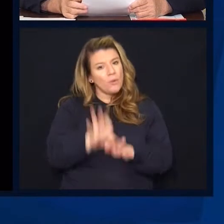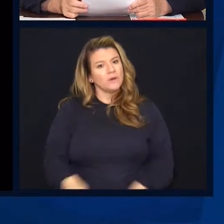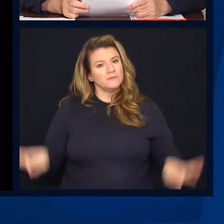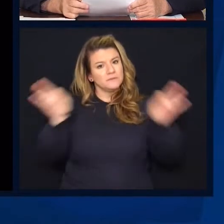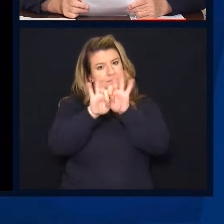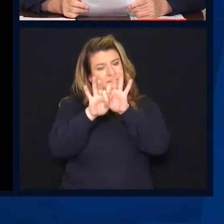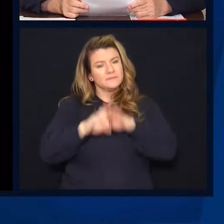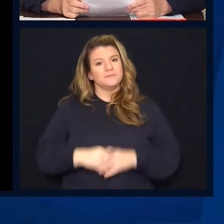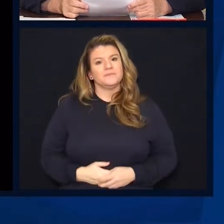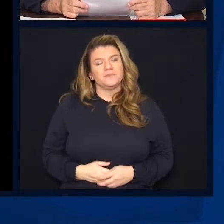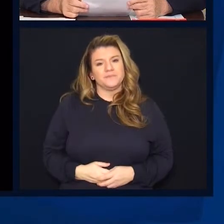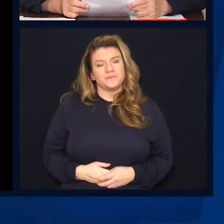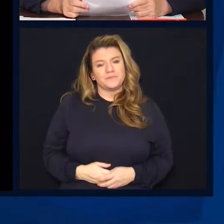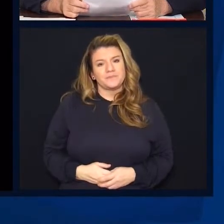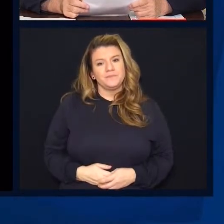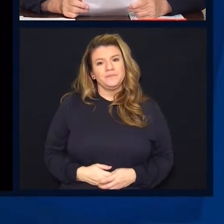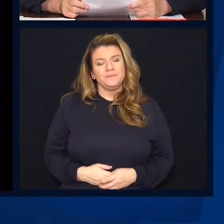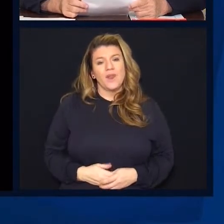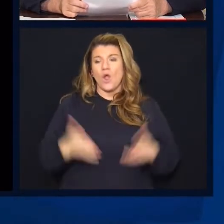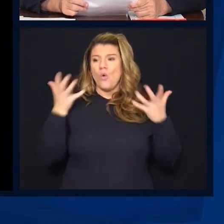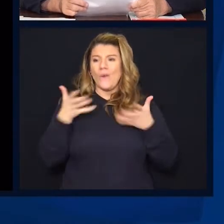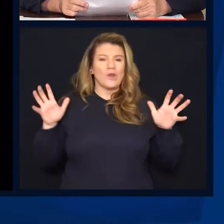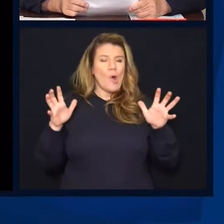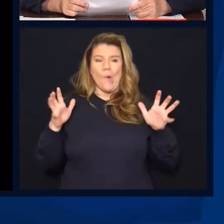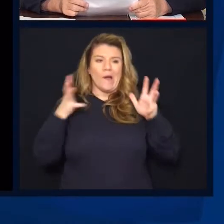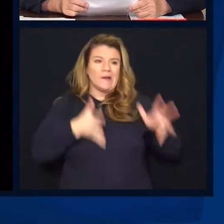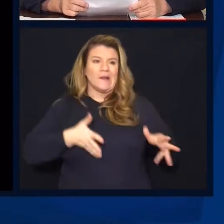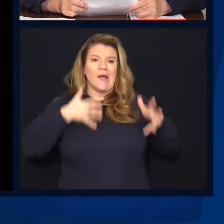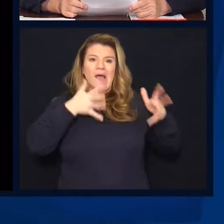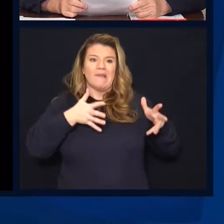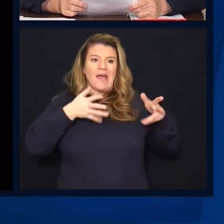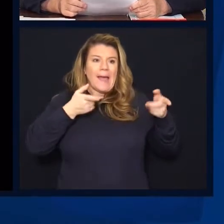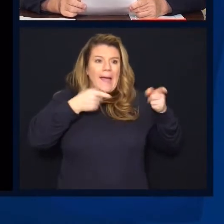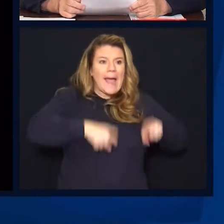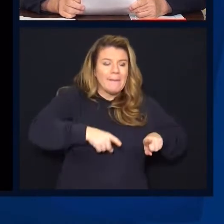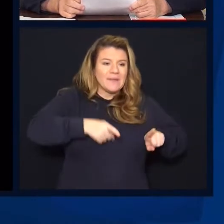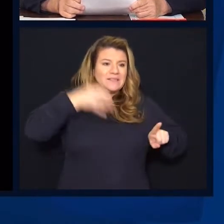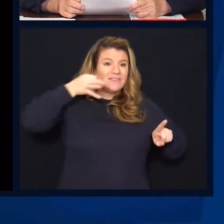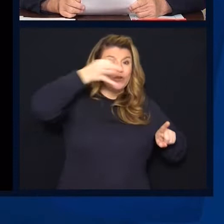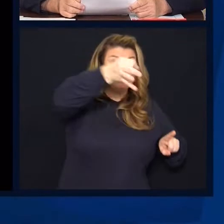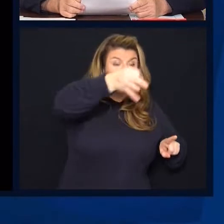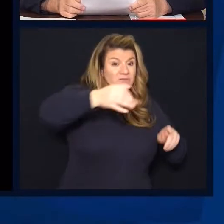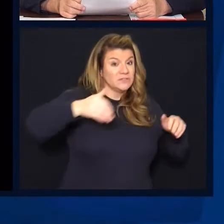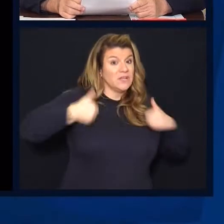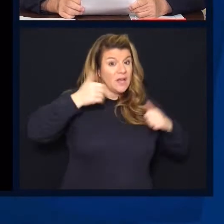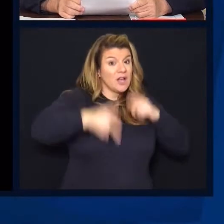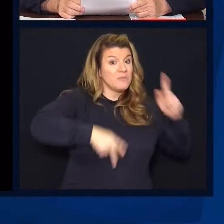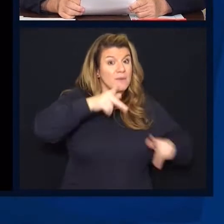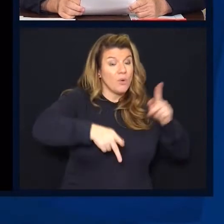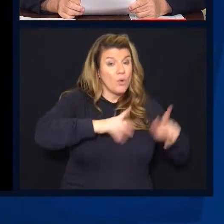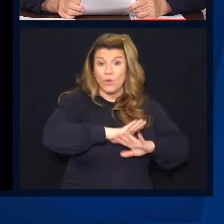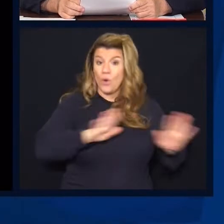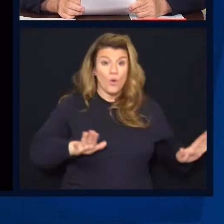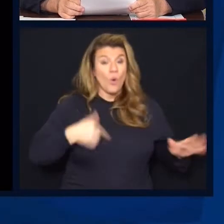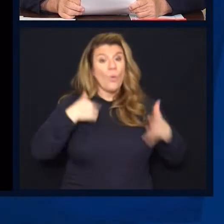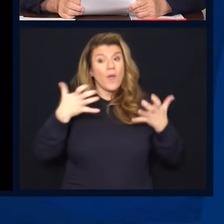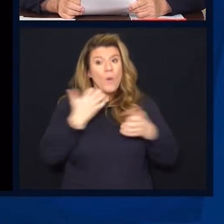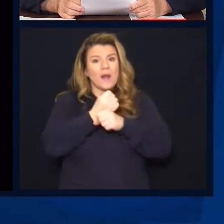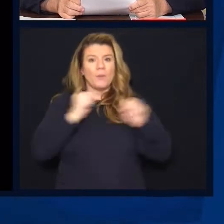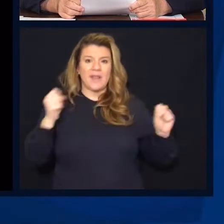important. Absolutely. We don't want these lingering side effects that are possible for our young people, and we want to protect them.